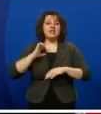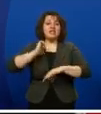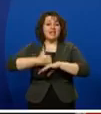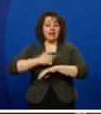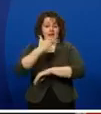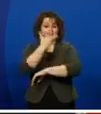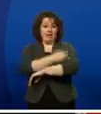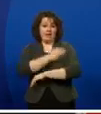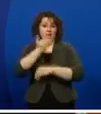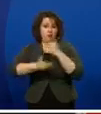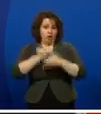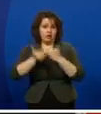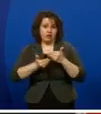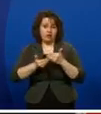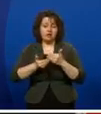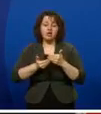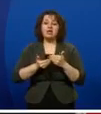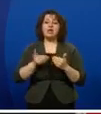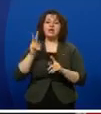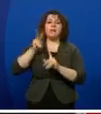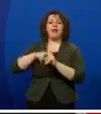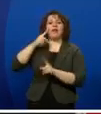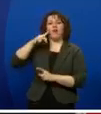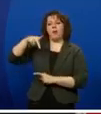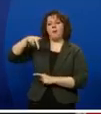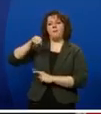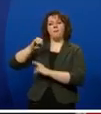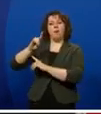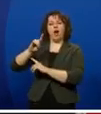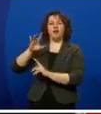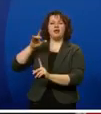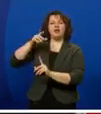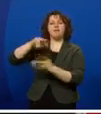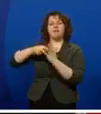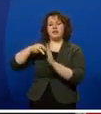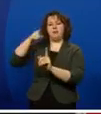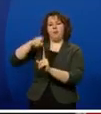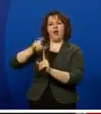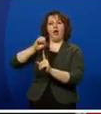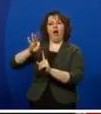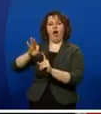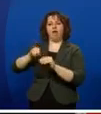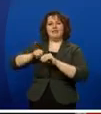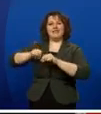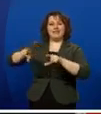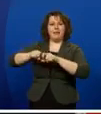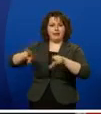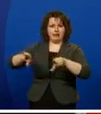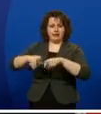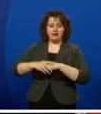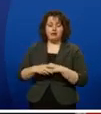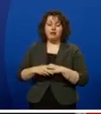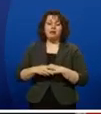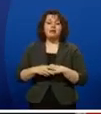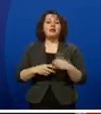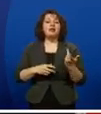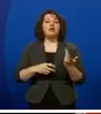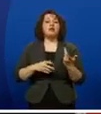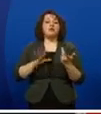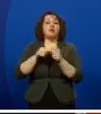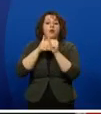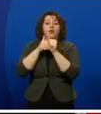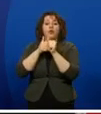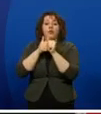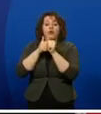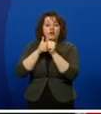vaccination process and applied for a pod, or point of dispensing. Following the orders set forth by